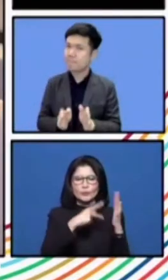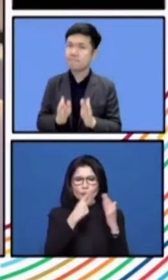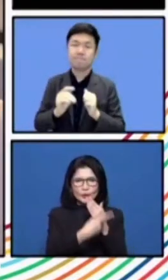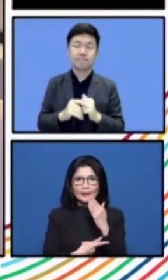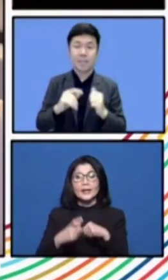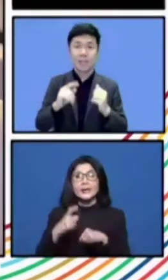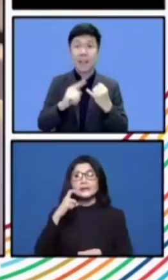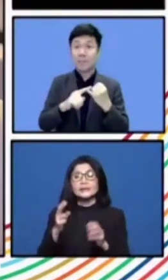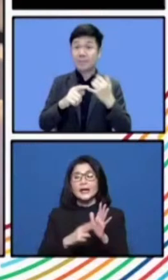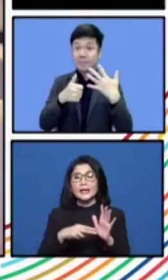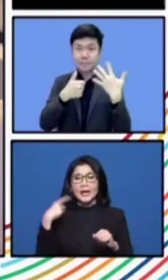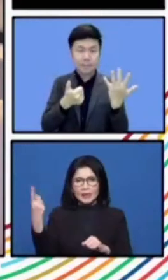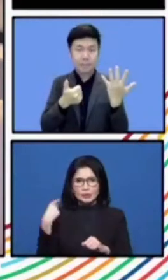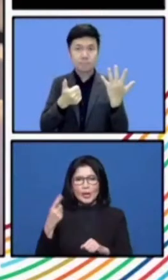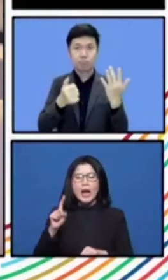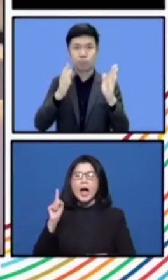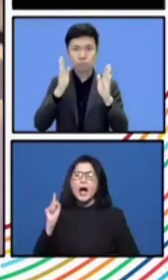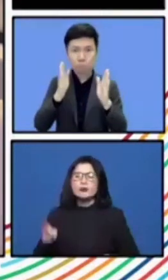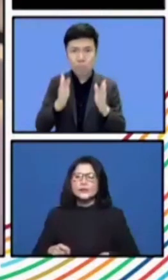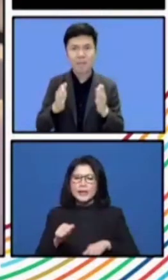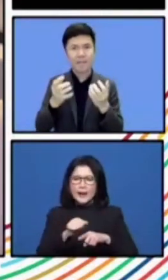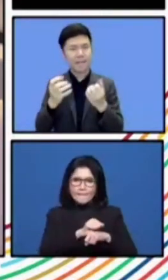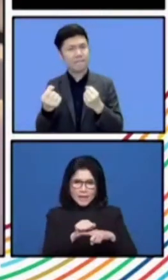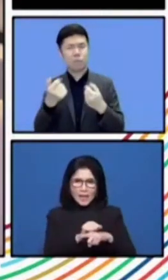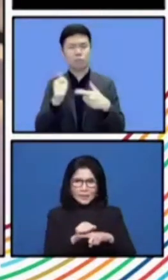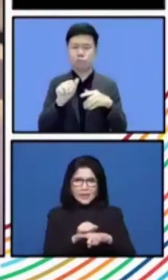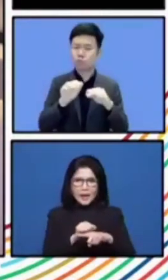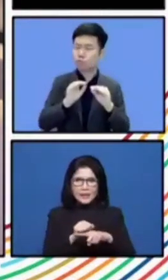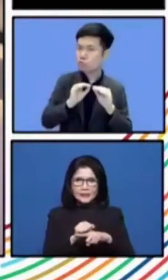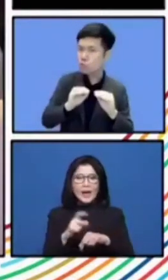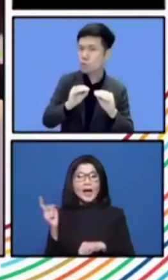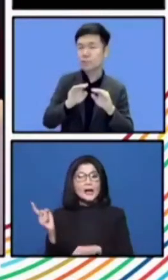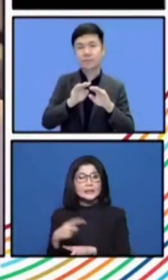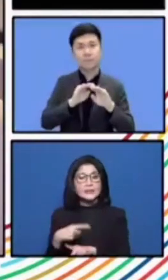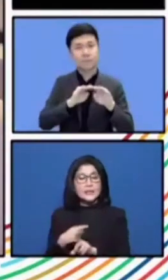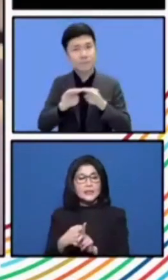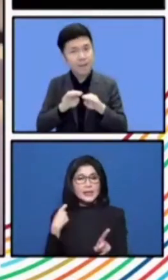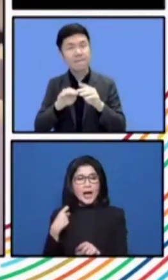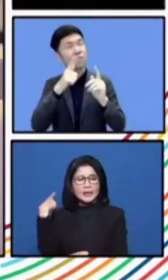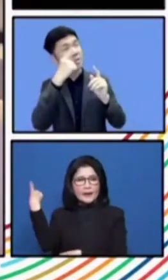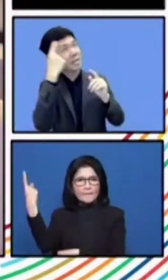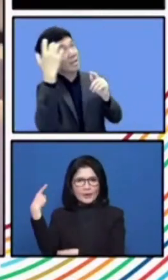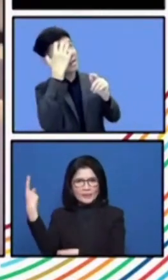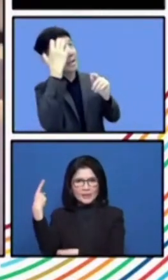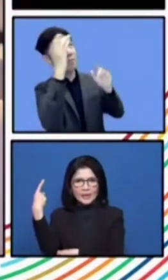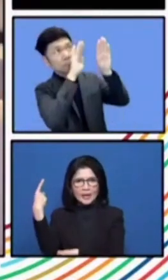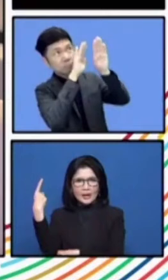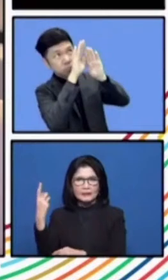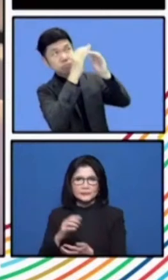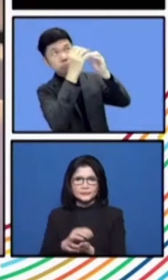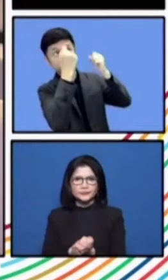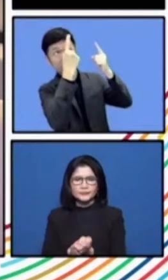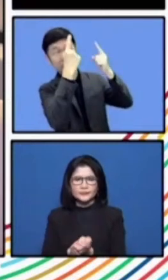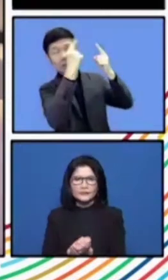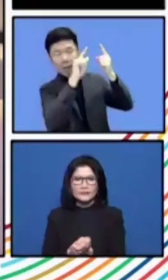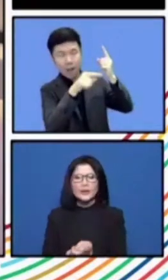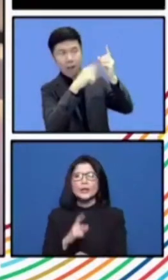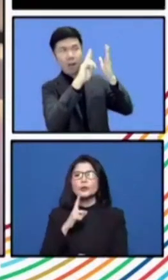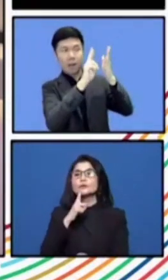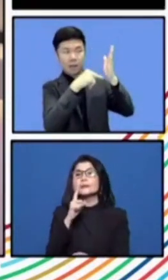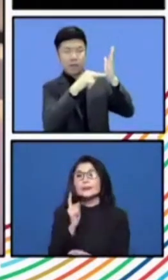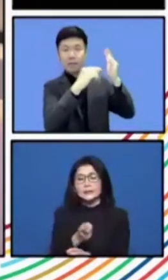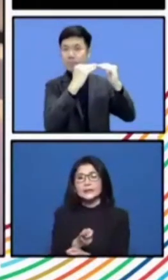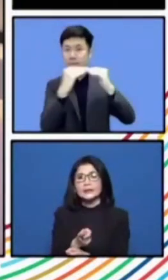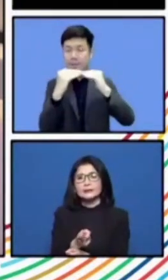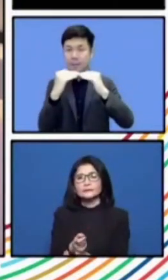be guidelines and training for governments at all levels to harmonize and implement the crpd in the existing in